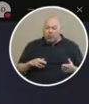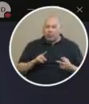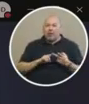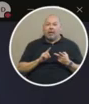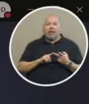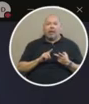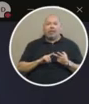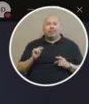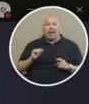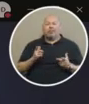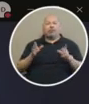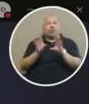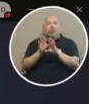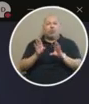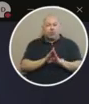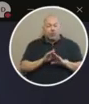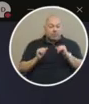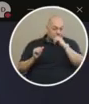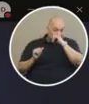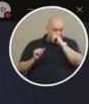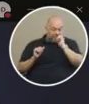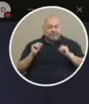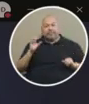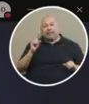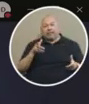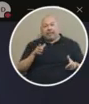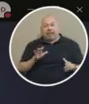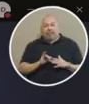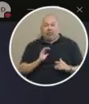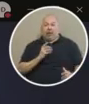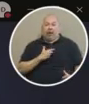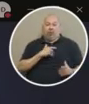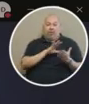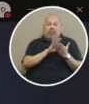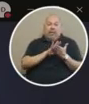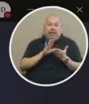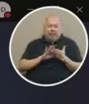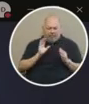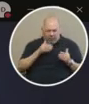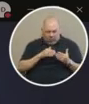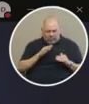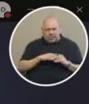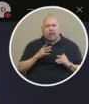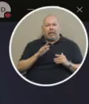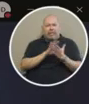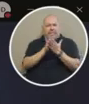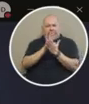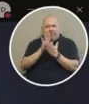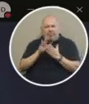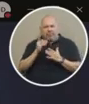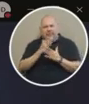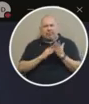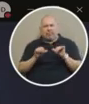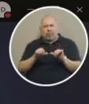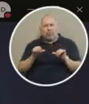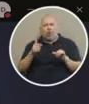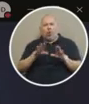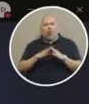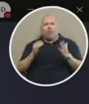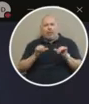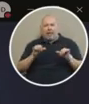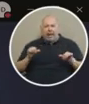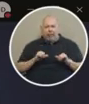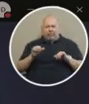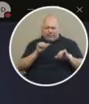well as some bathrooms. And this is allowing for our custodians to concentrate on increased cleaning in those open areas and